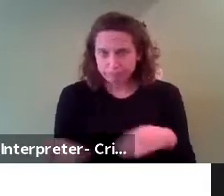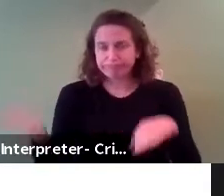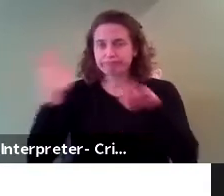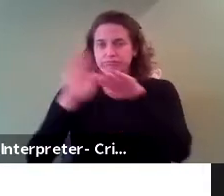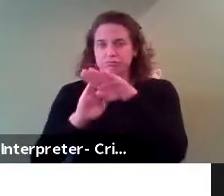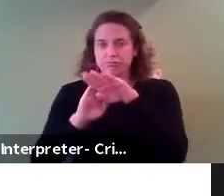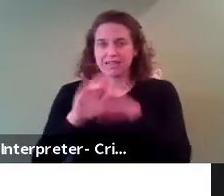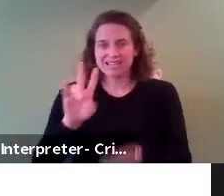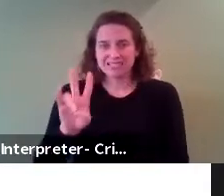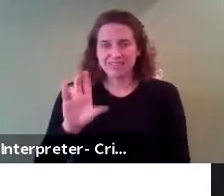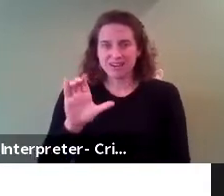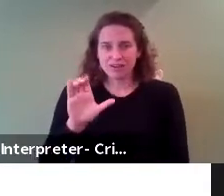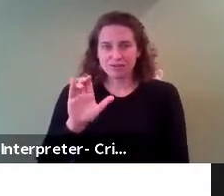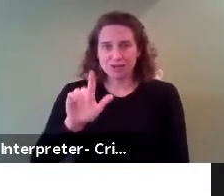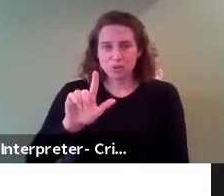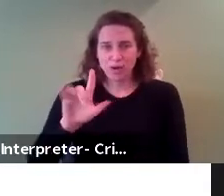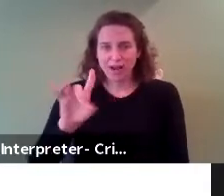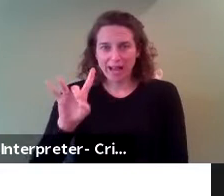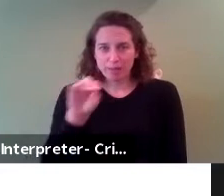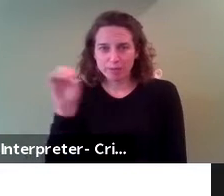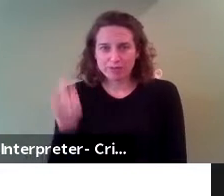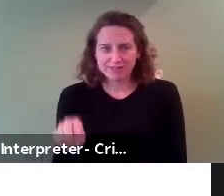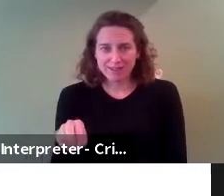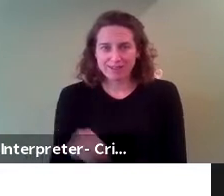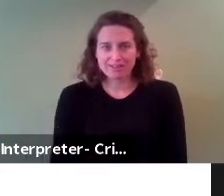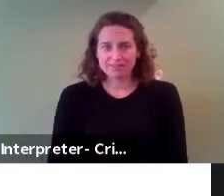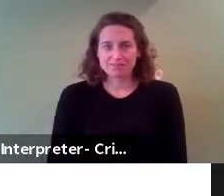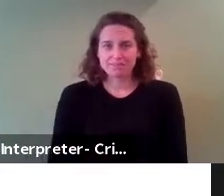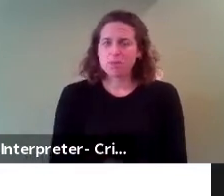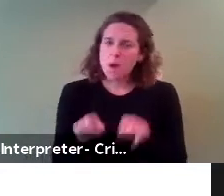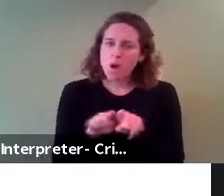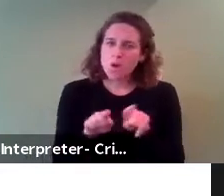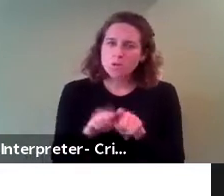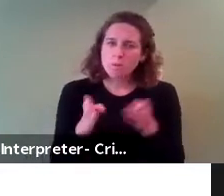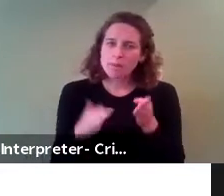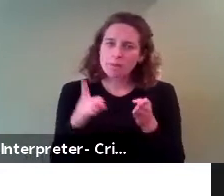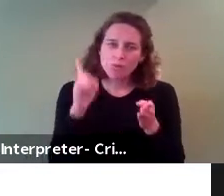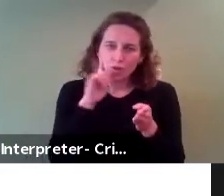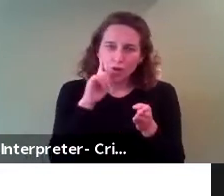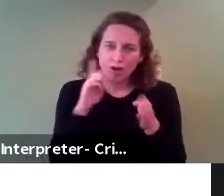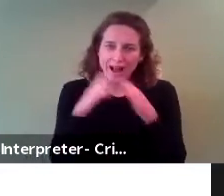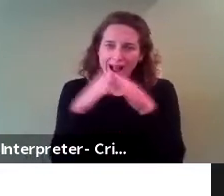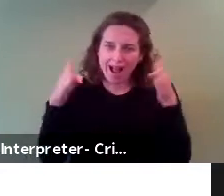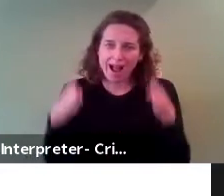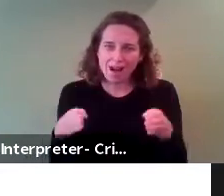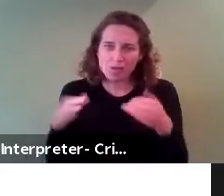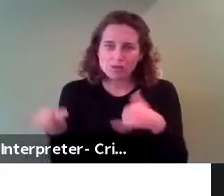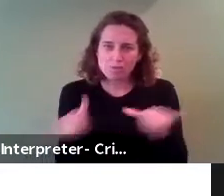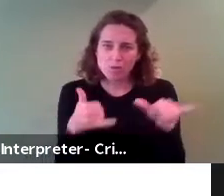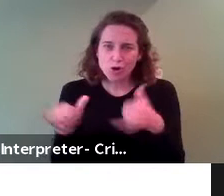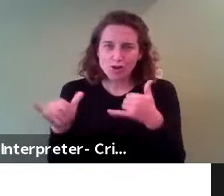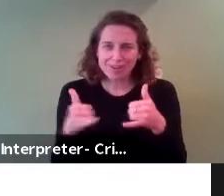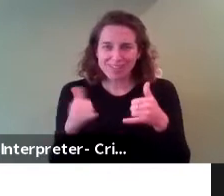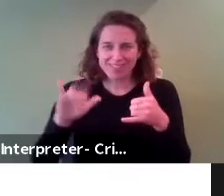in first-time installations. And House Party, which some people may have heard of, some people not, actually is the second